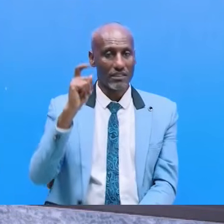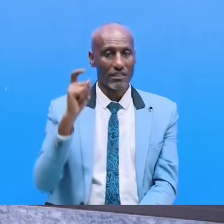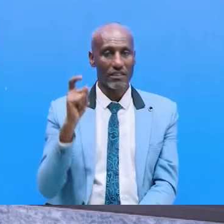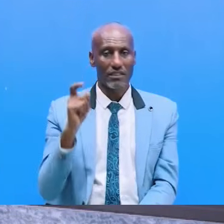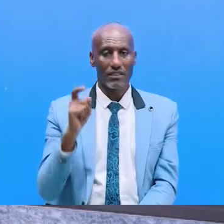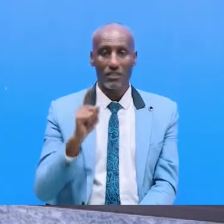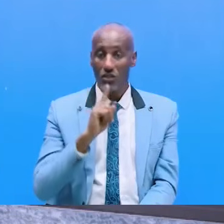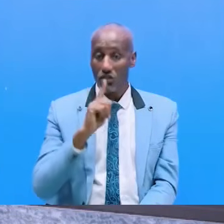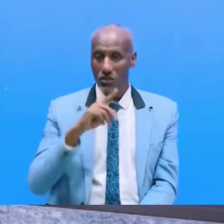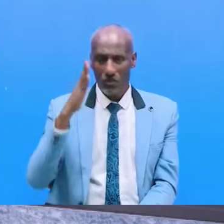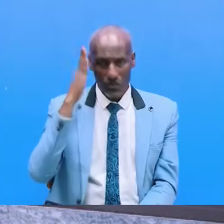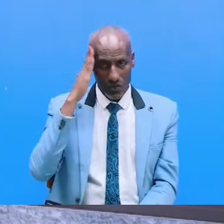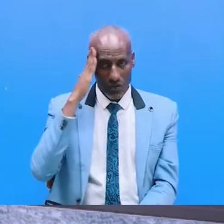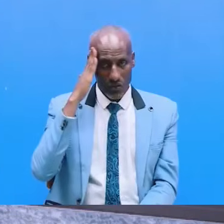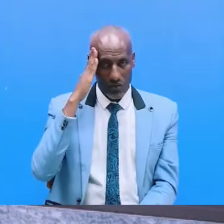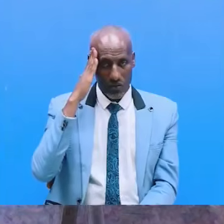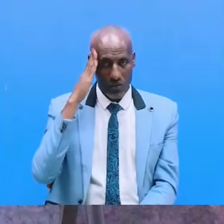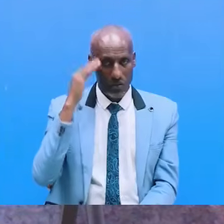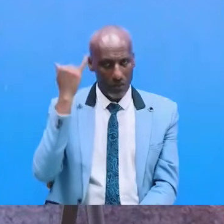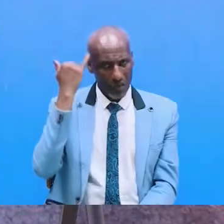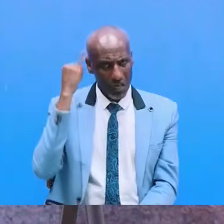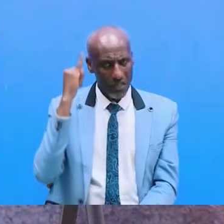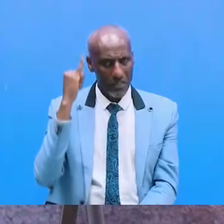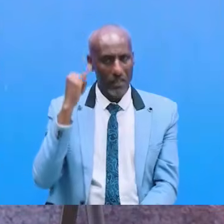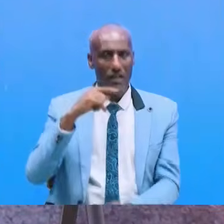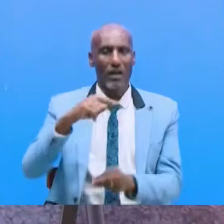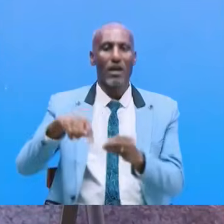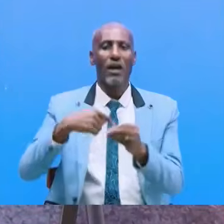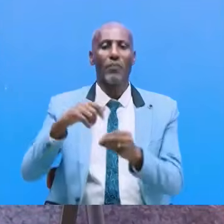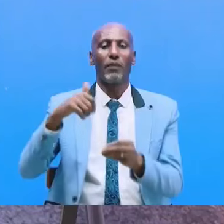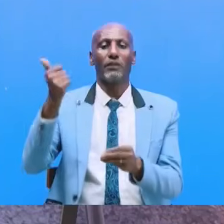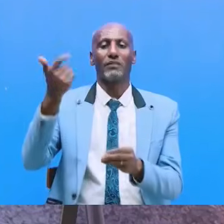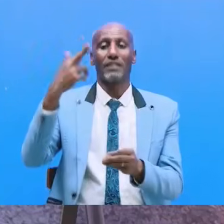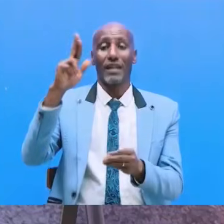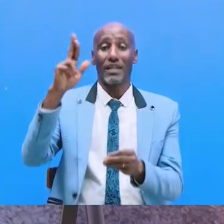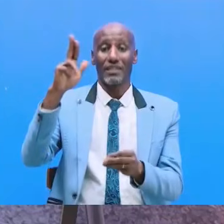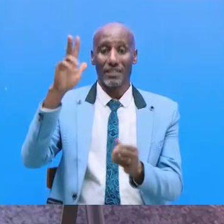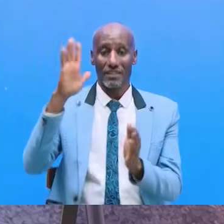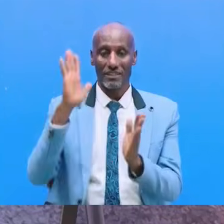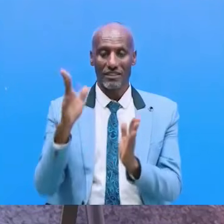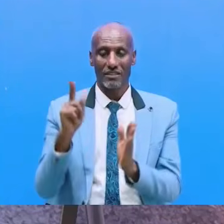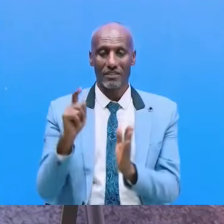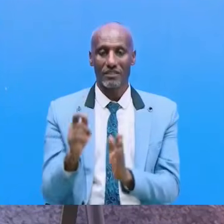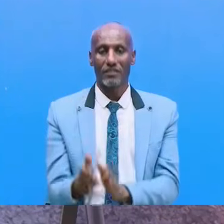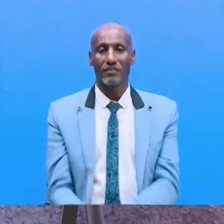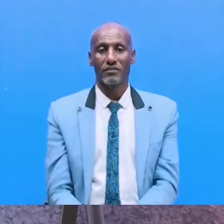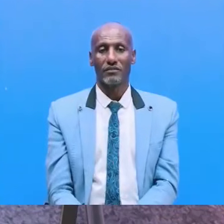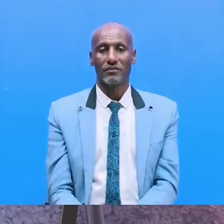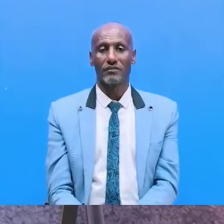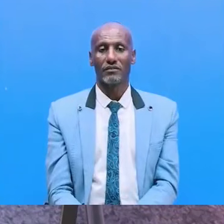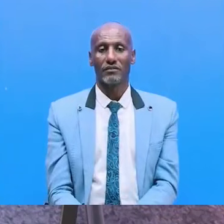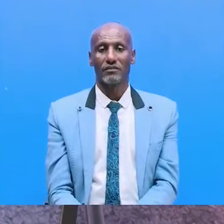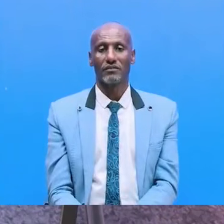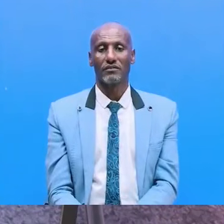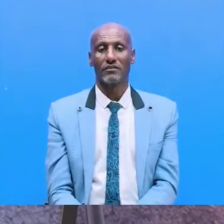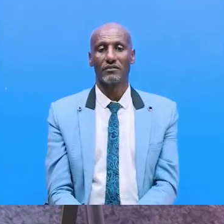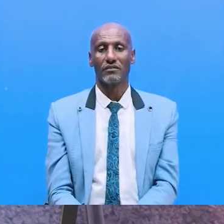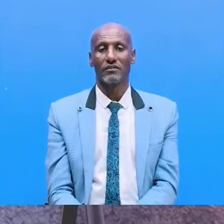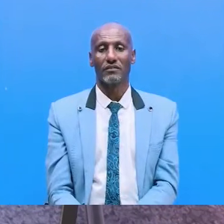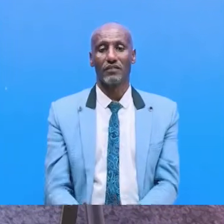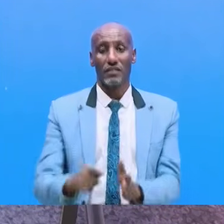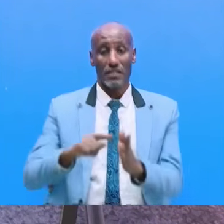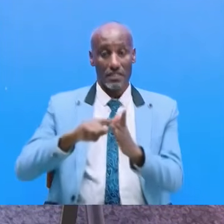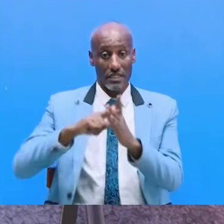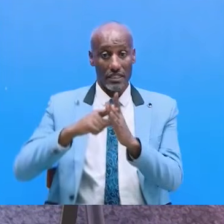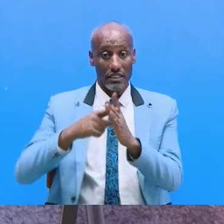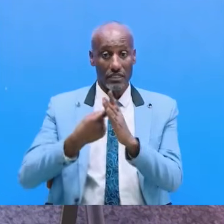know or do you have any idea about articles? I hope you are, because you have been learning this starting from grade